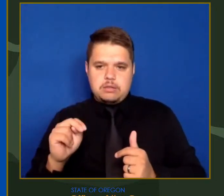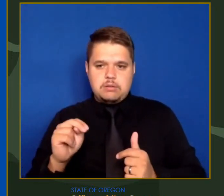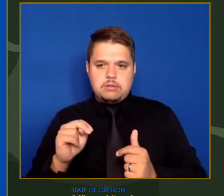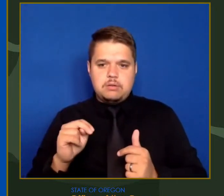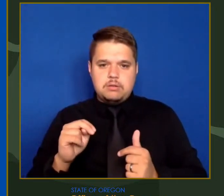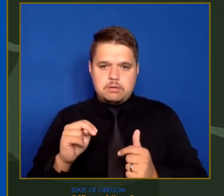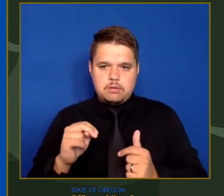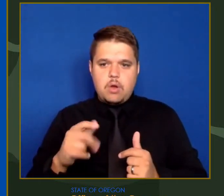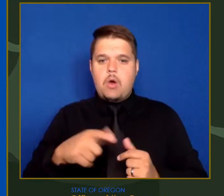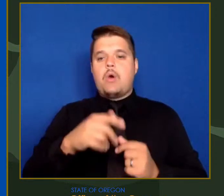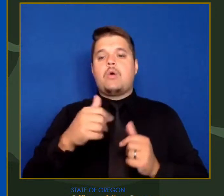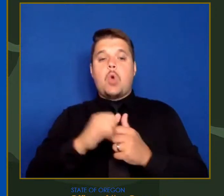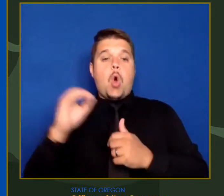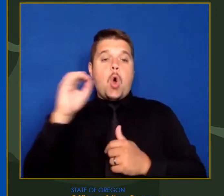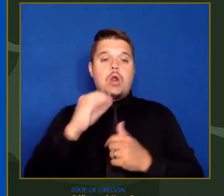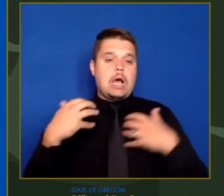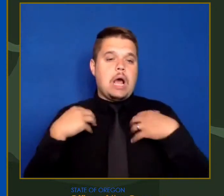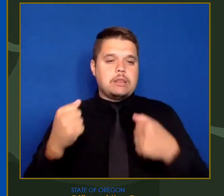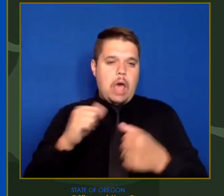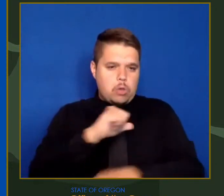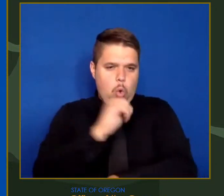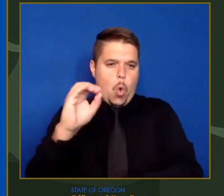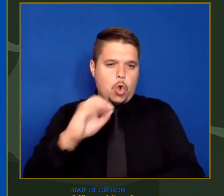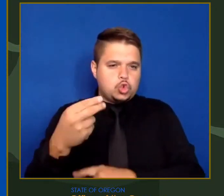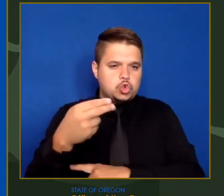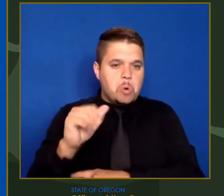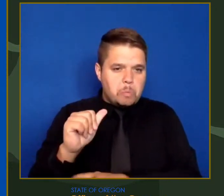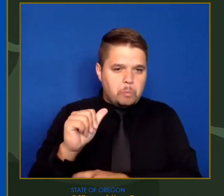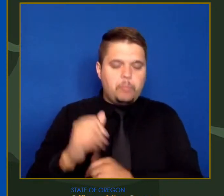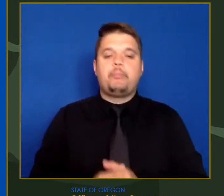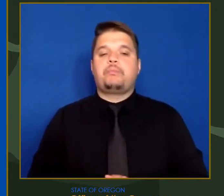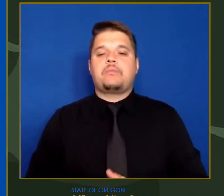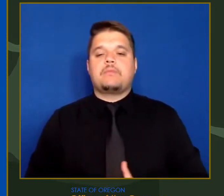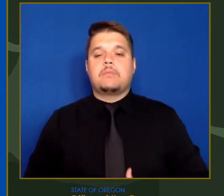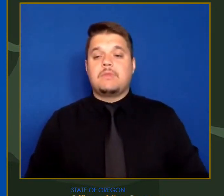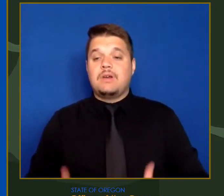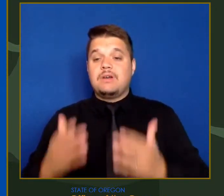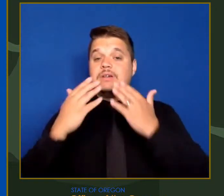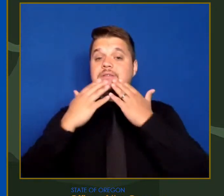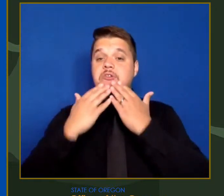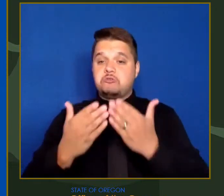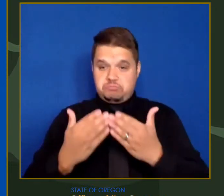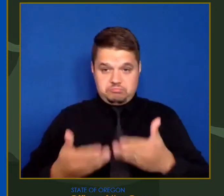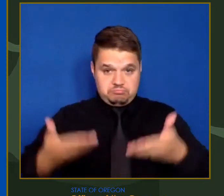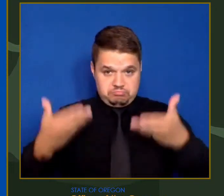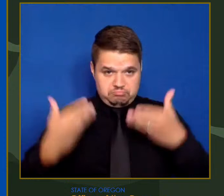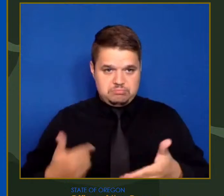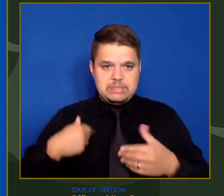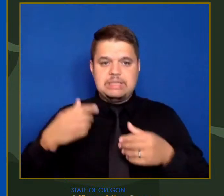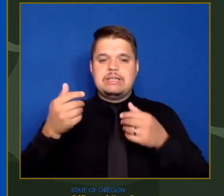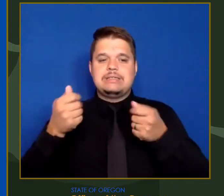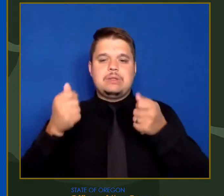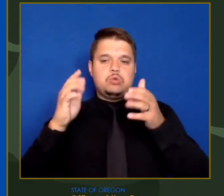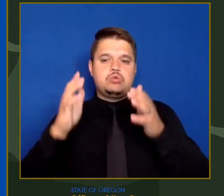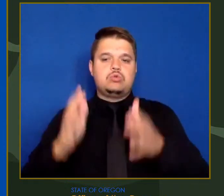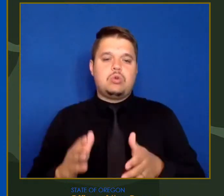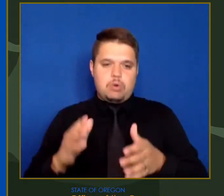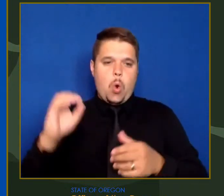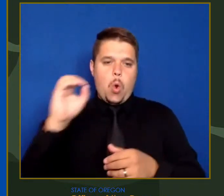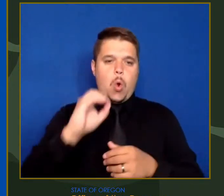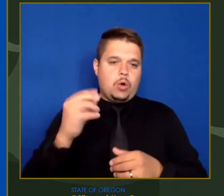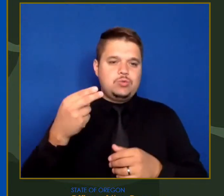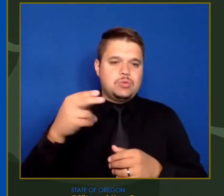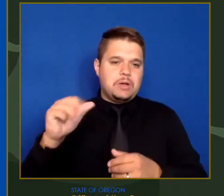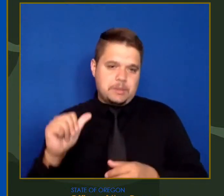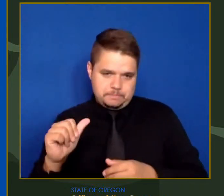Thank you, Governor Brown. Again, I'm Patrick Allen, Director of the Oregon Health Authority. This morning, I want to provide some updates and make a few observations as we enter the home